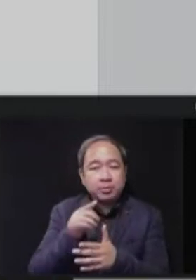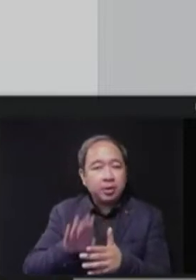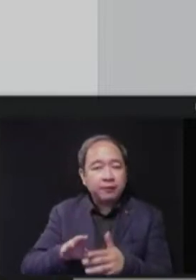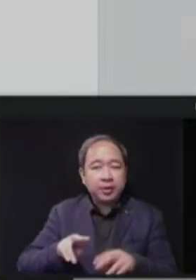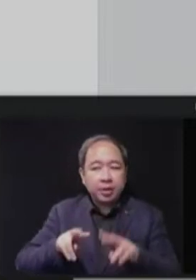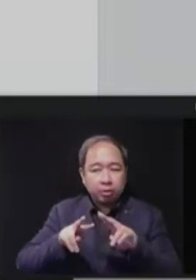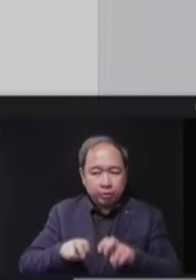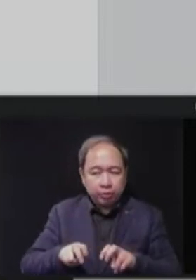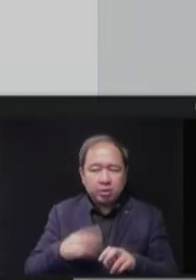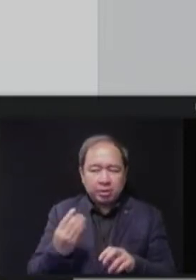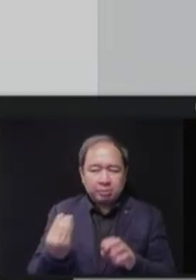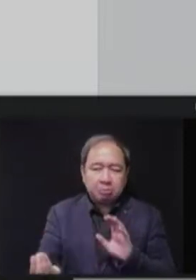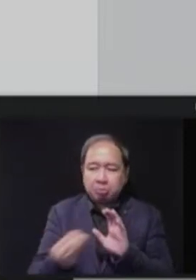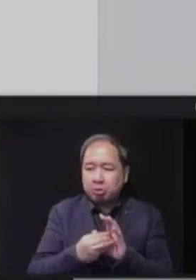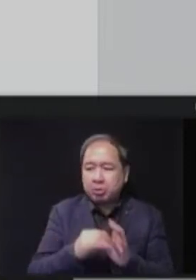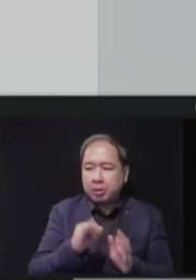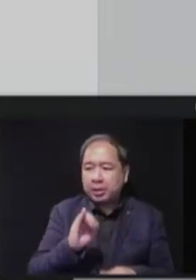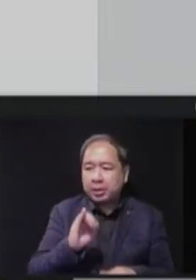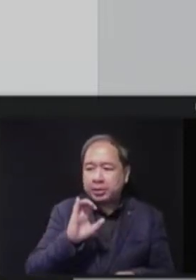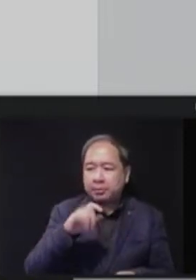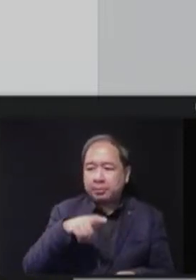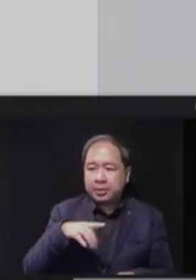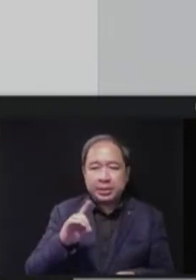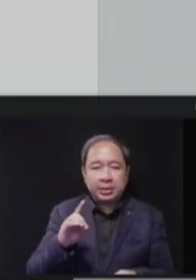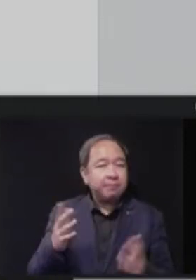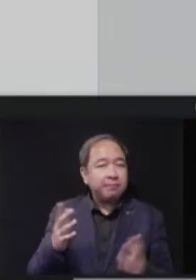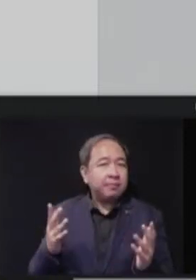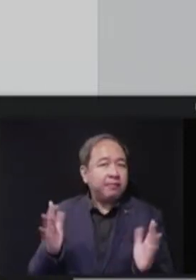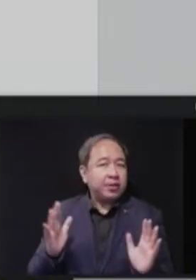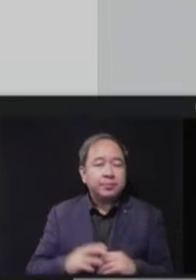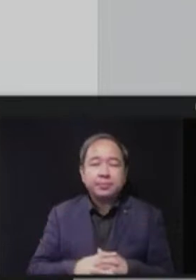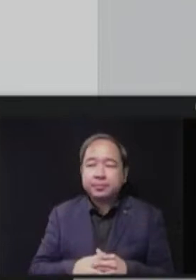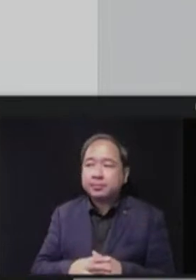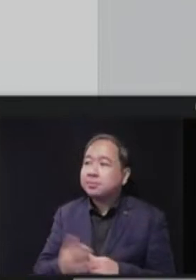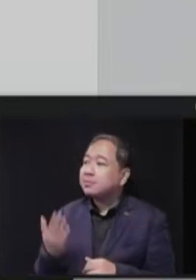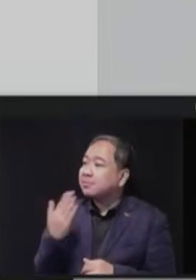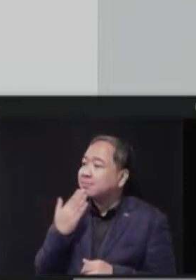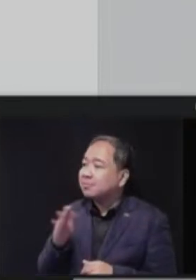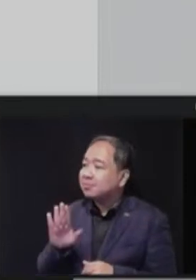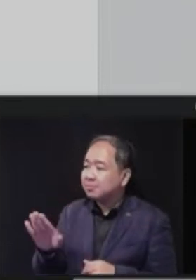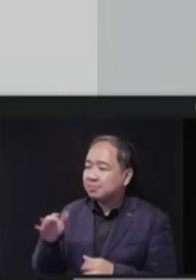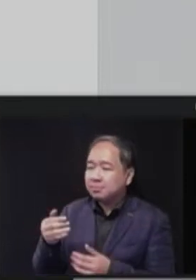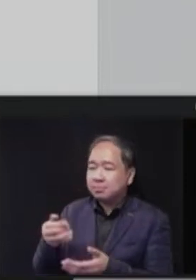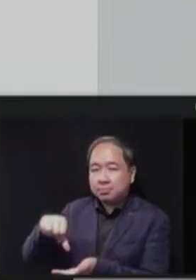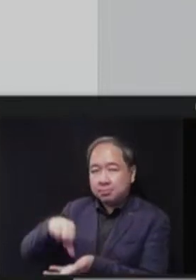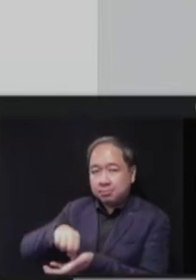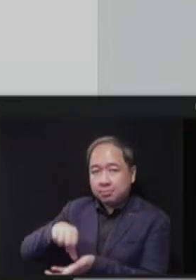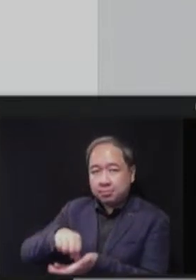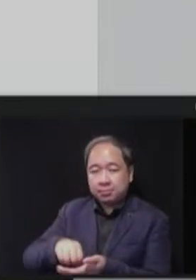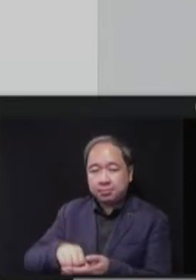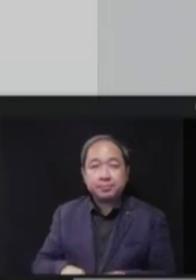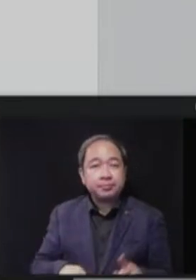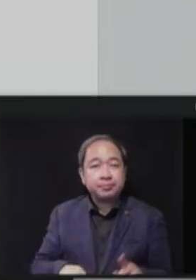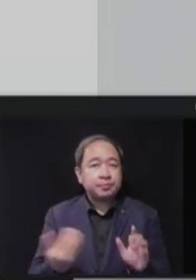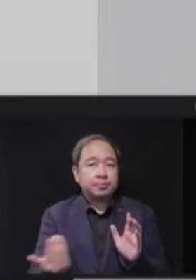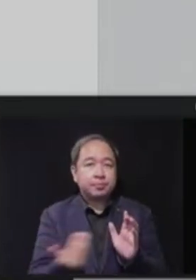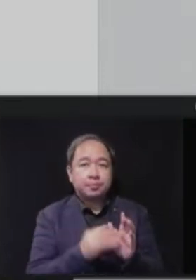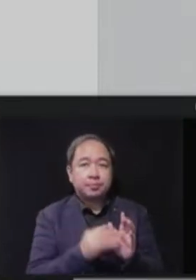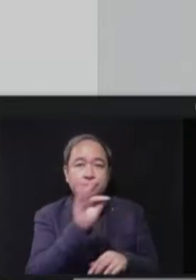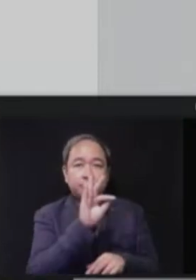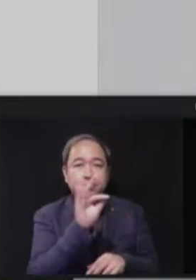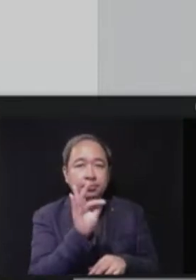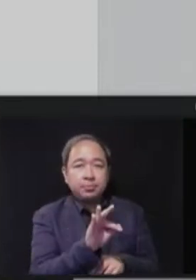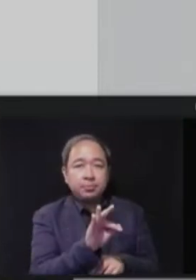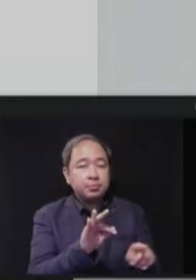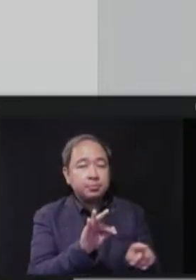Thank you very much to the distinguished delegate from Iran. But I now go back again to the distinguished delegate from the United